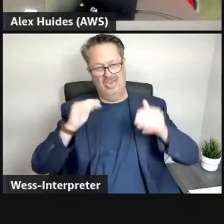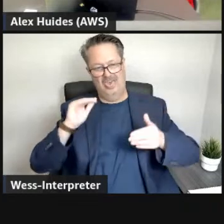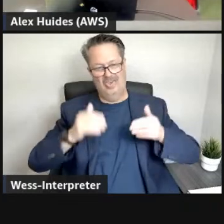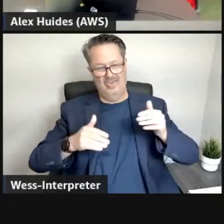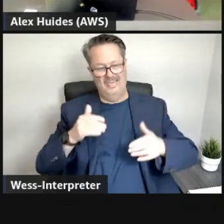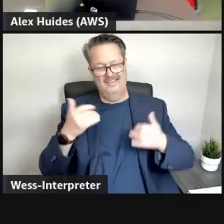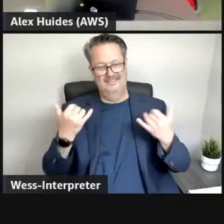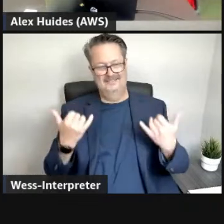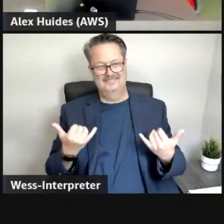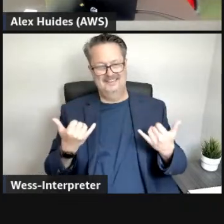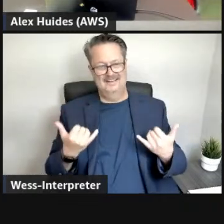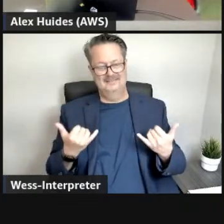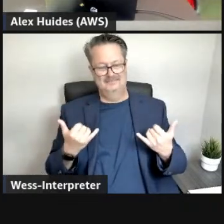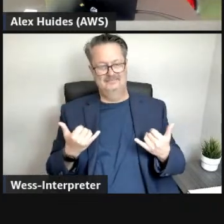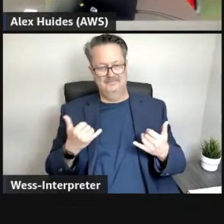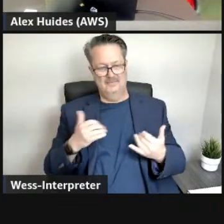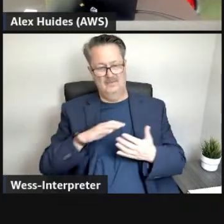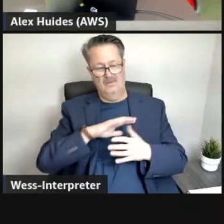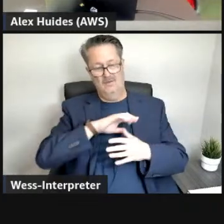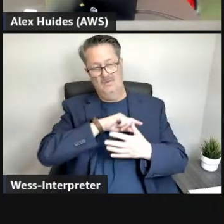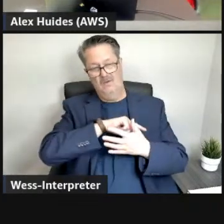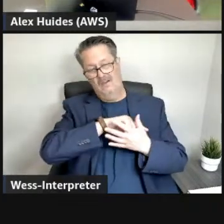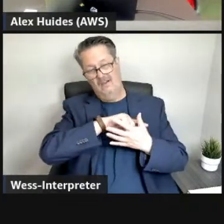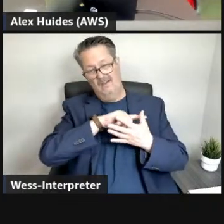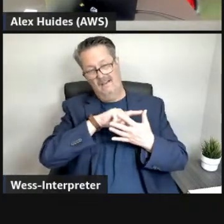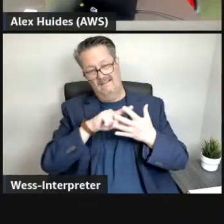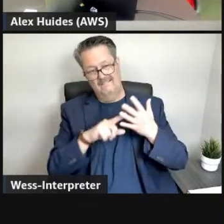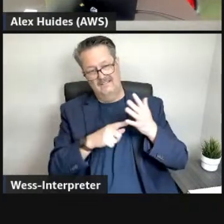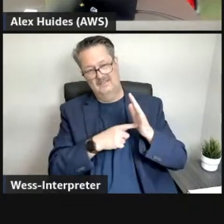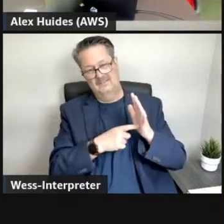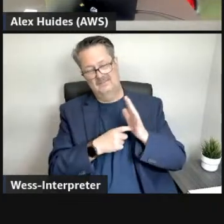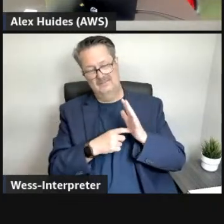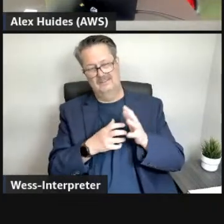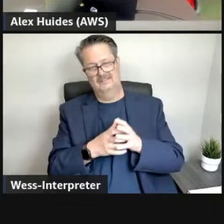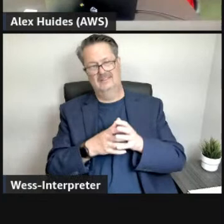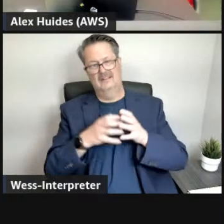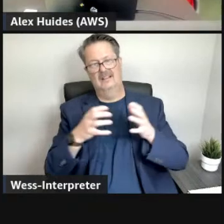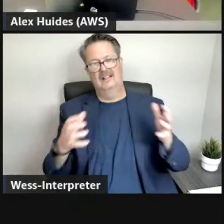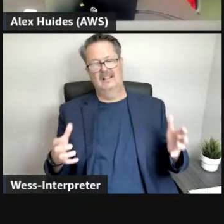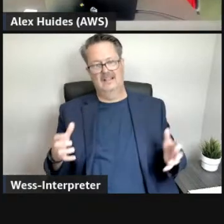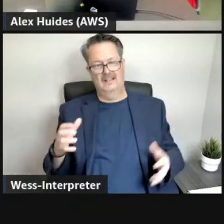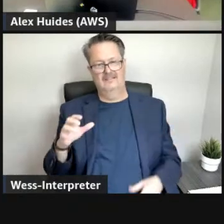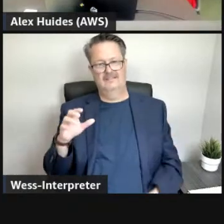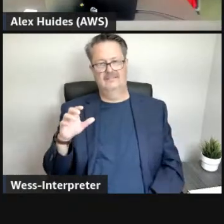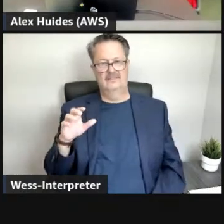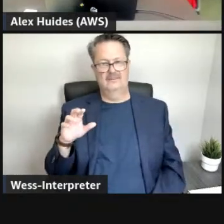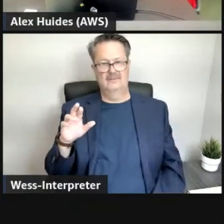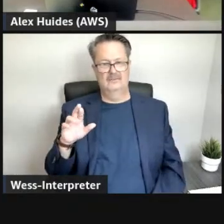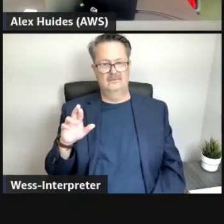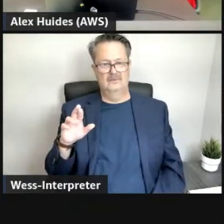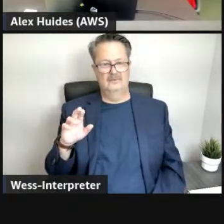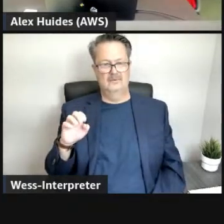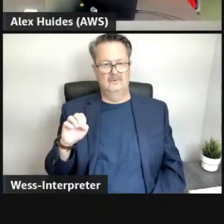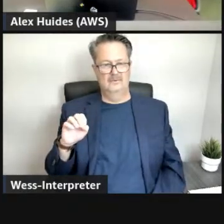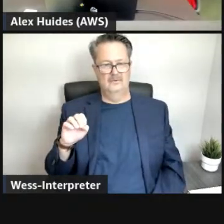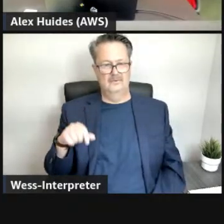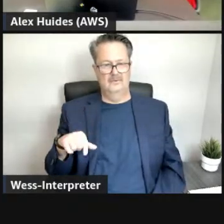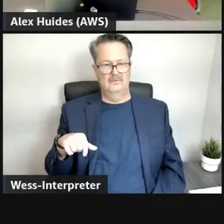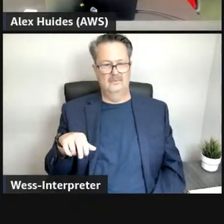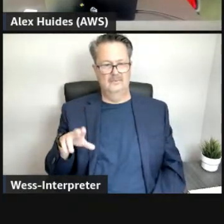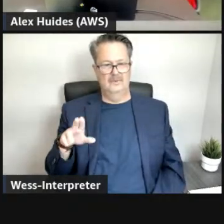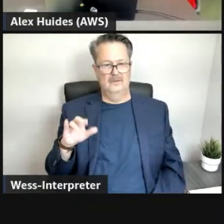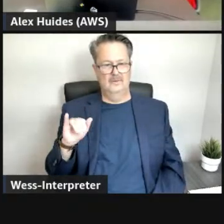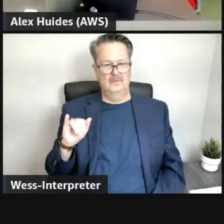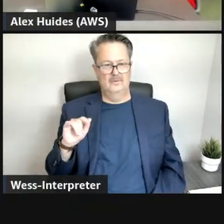that all of this requires a lot of network knowledge, requires the understanding of, okay, what should we